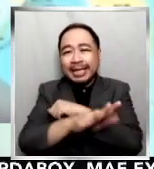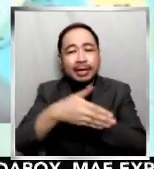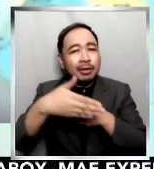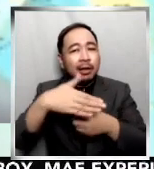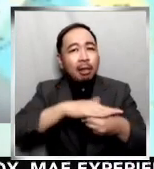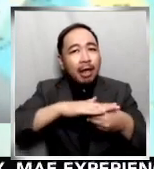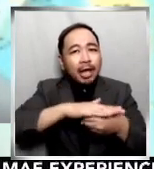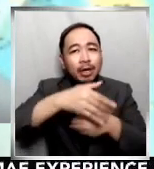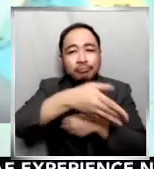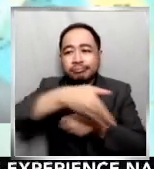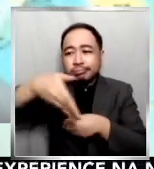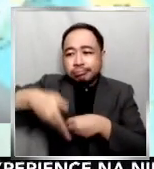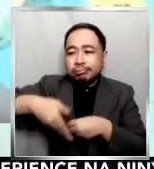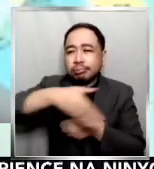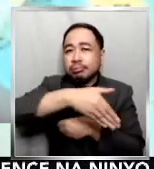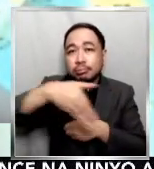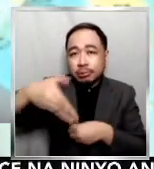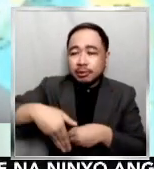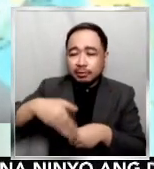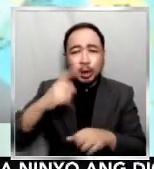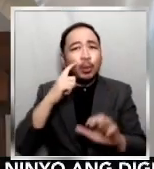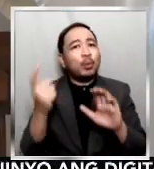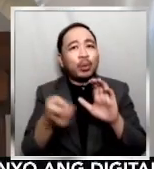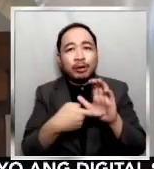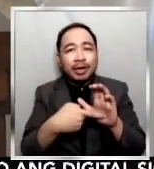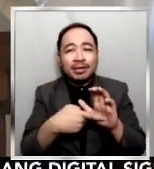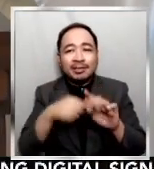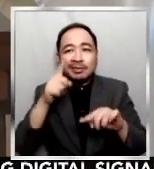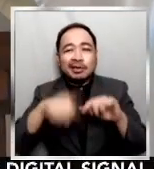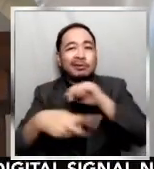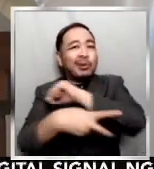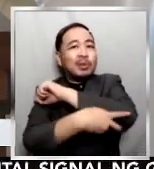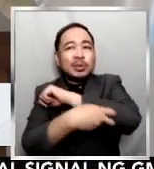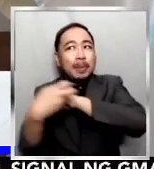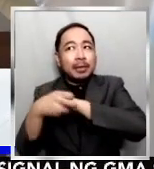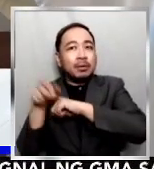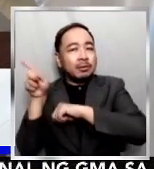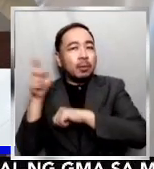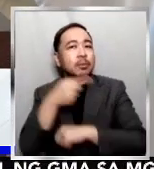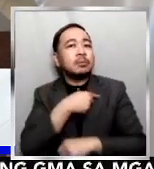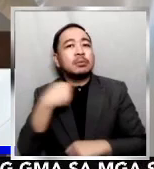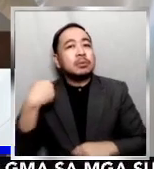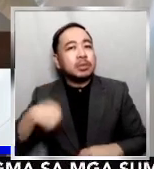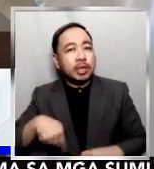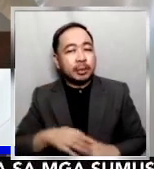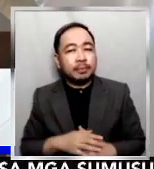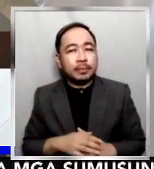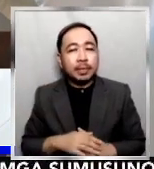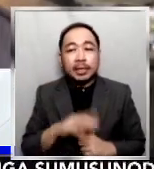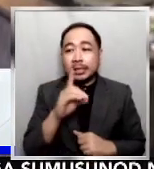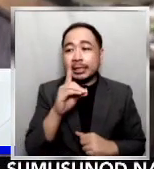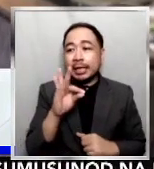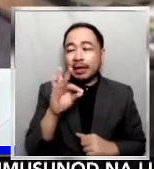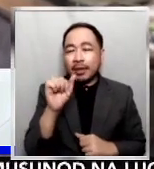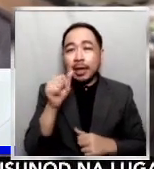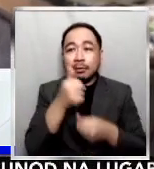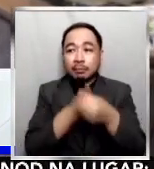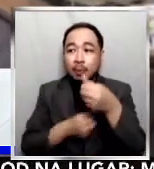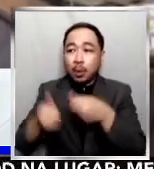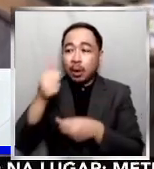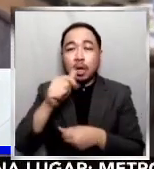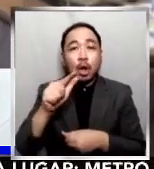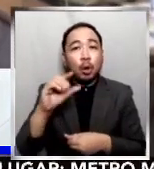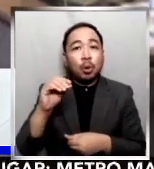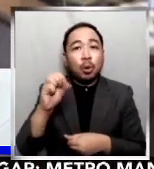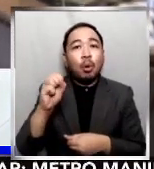respected and cannot be taken away from them by China. Si Foreign Affairs Secretary Chadoro Locsin Jr. pinahalagahan din ang panalo ng